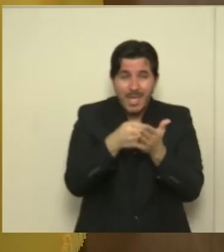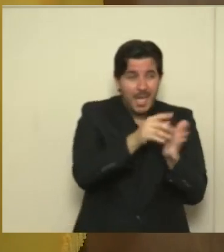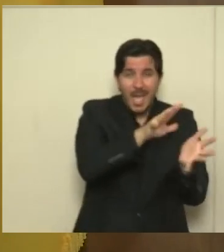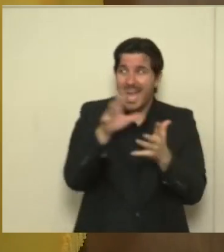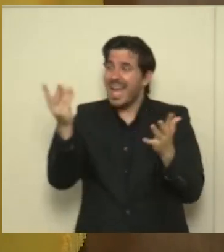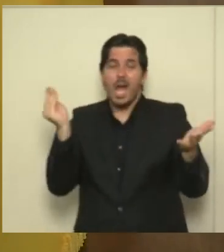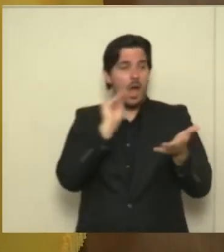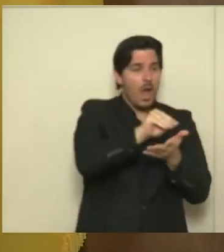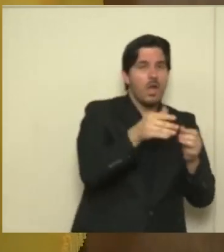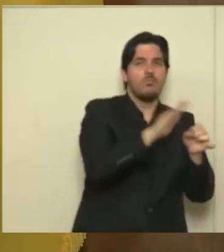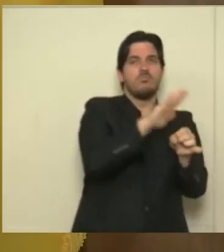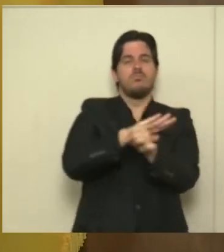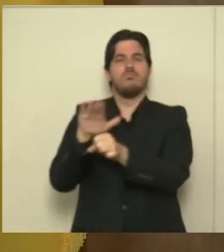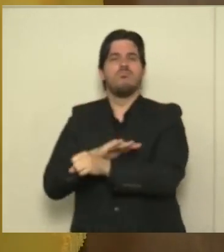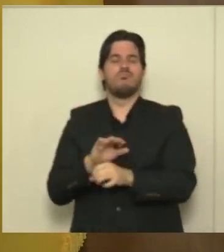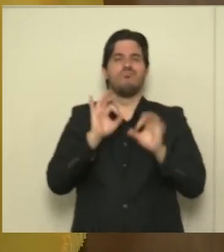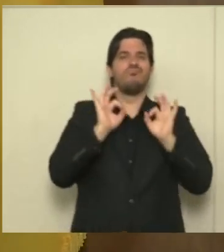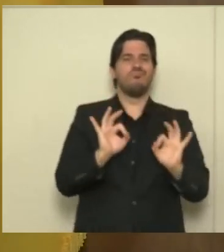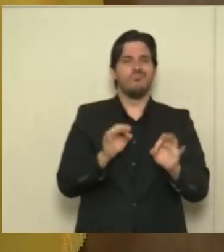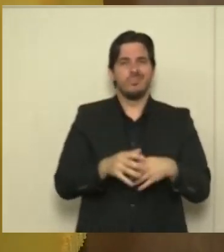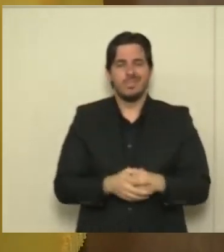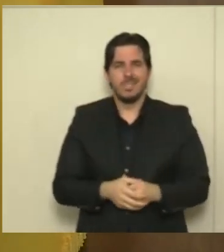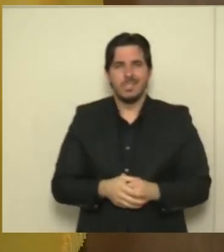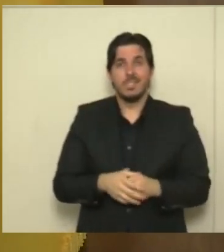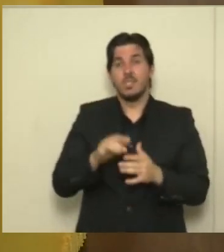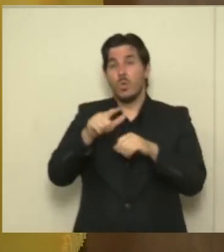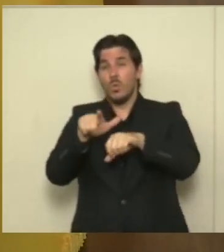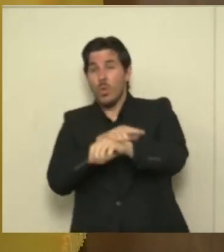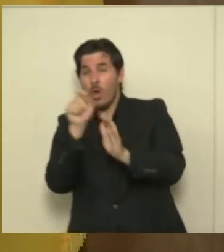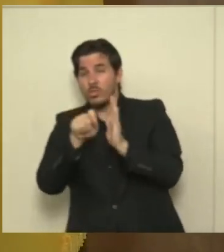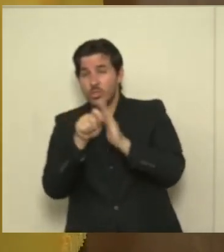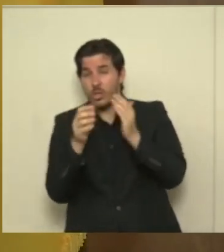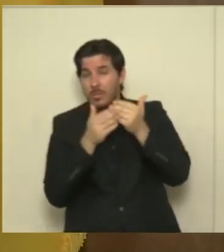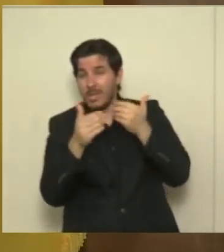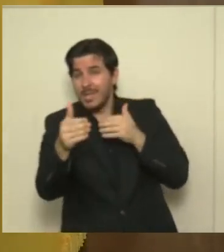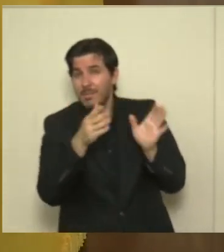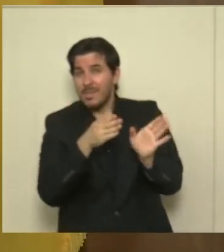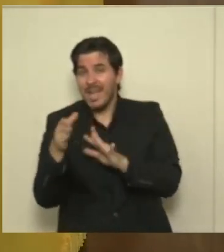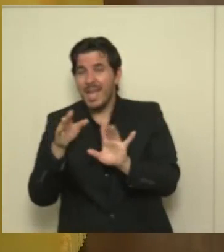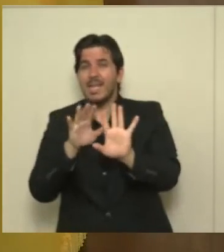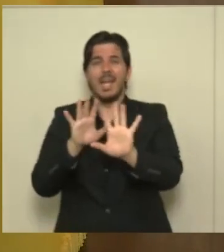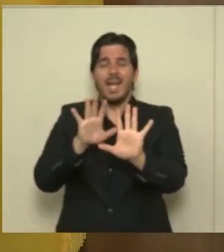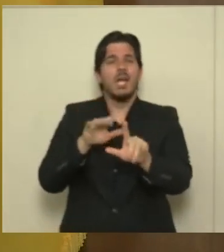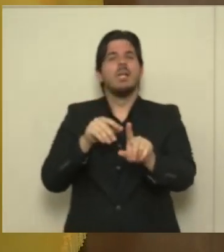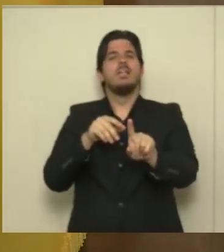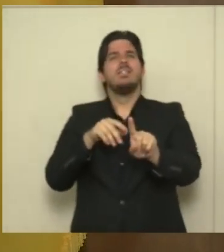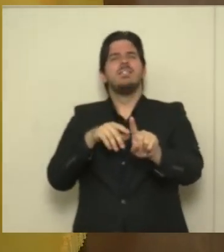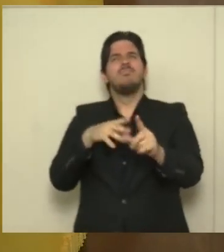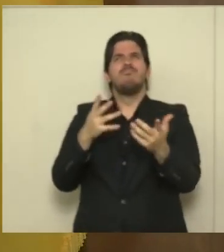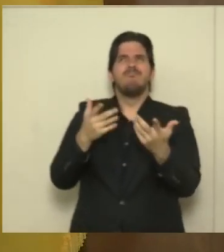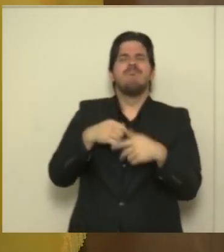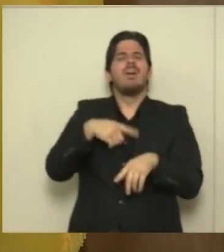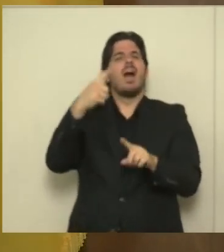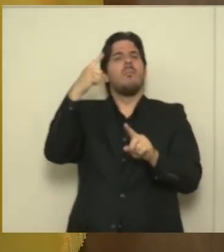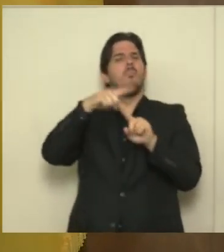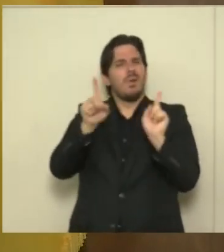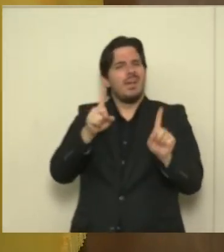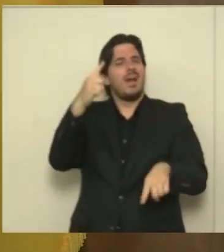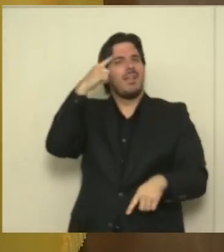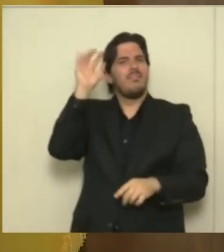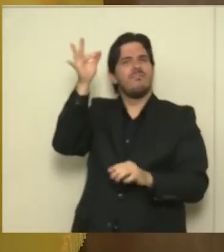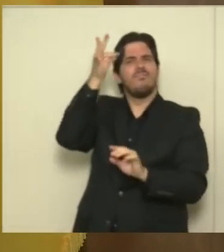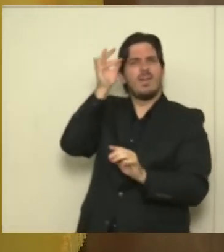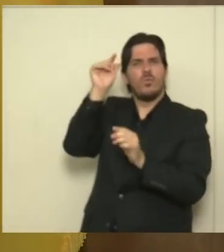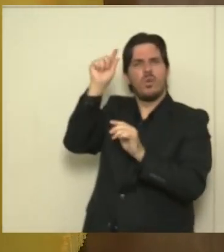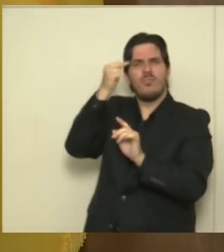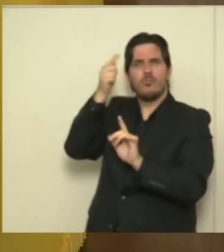a long-term plan, and I think the feds are going to be amenable, because it's happening all across the country, to a long-term